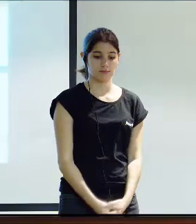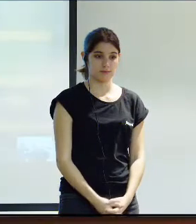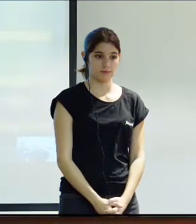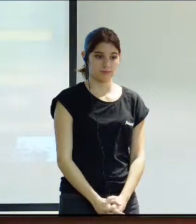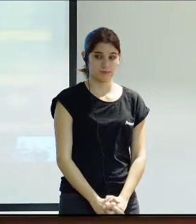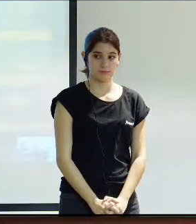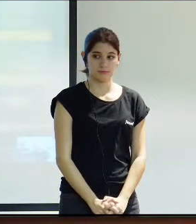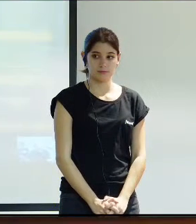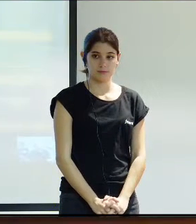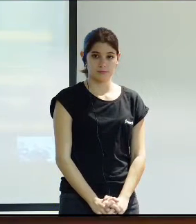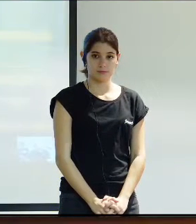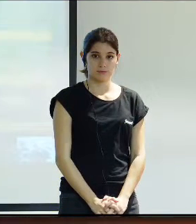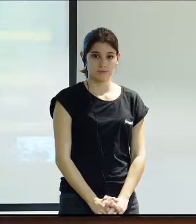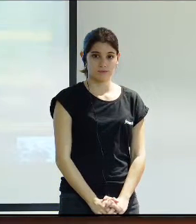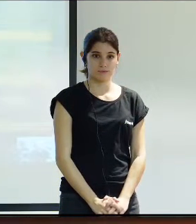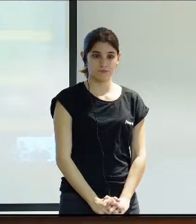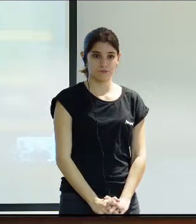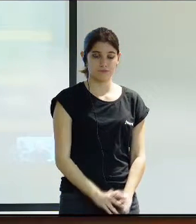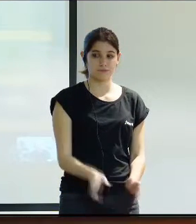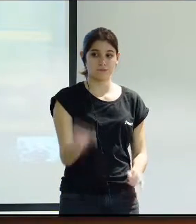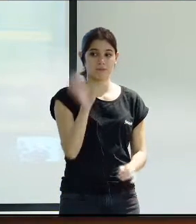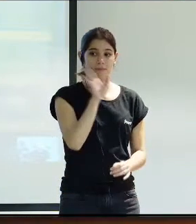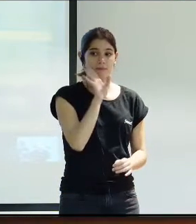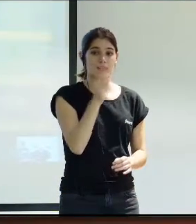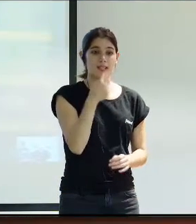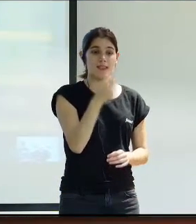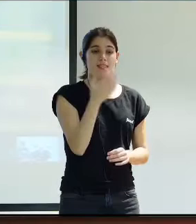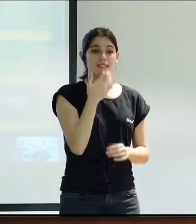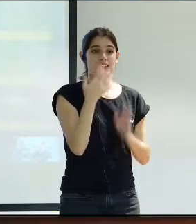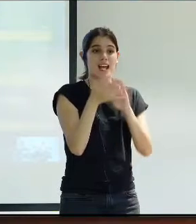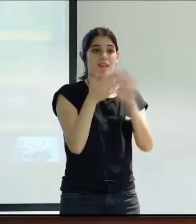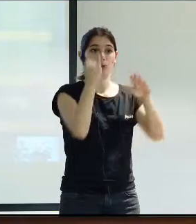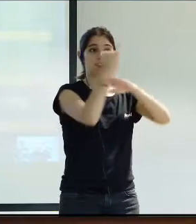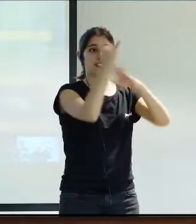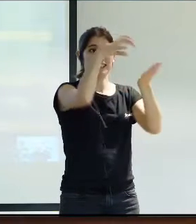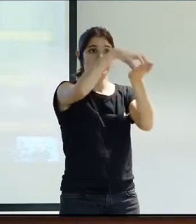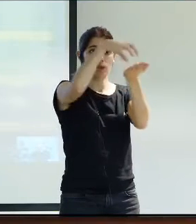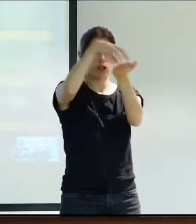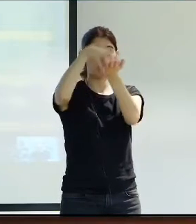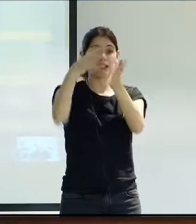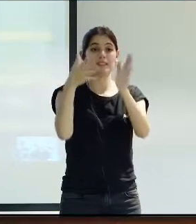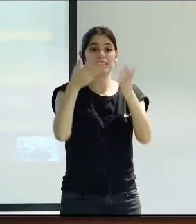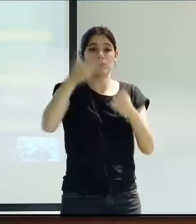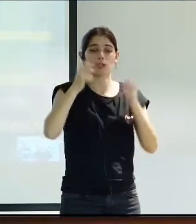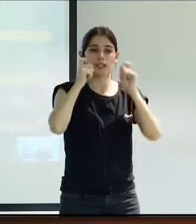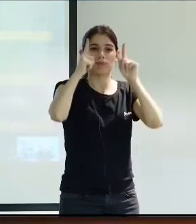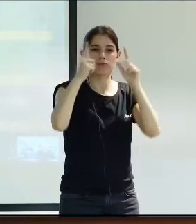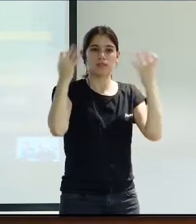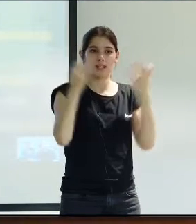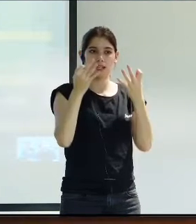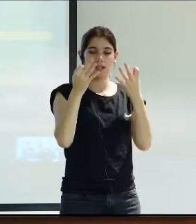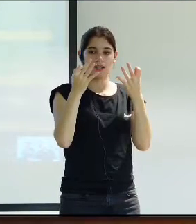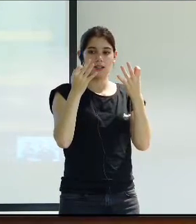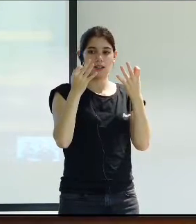And when we're talking about institutions, it is important to realize that